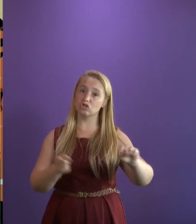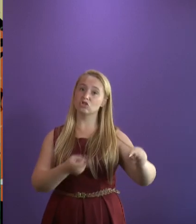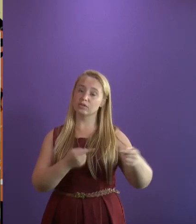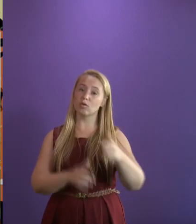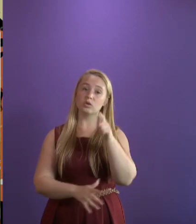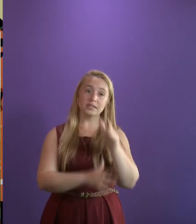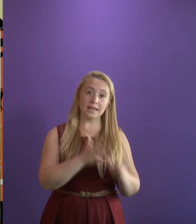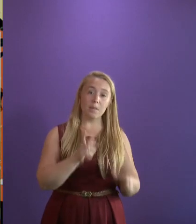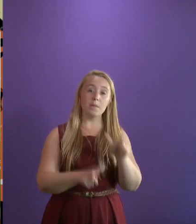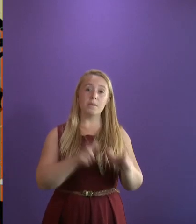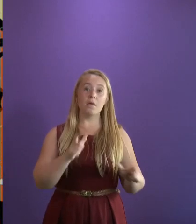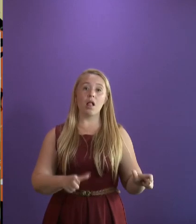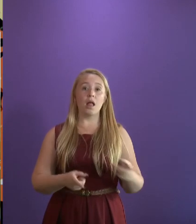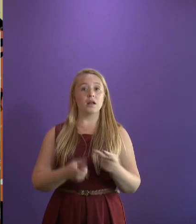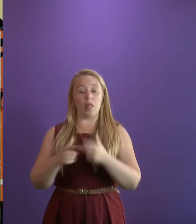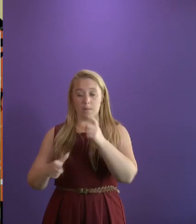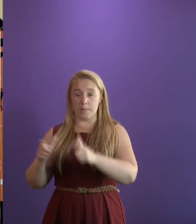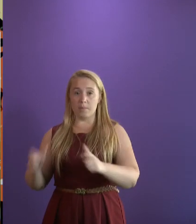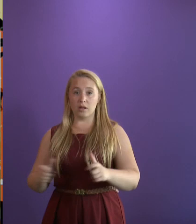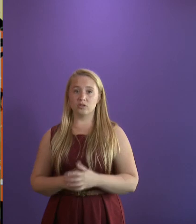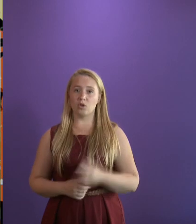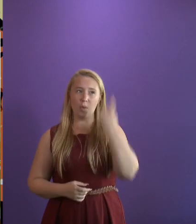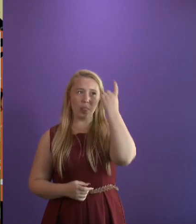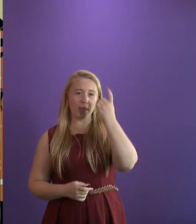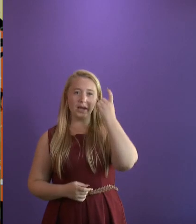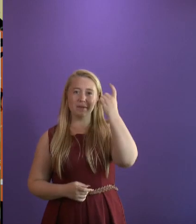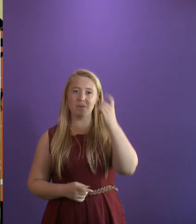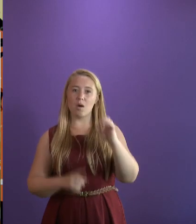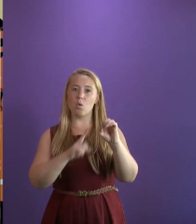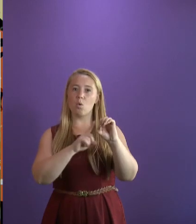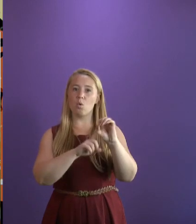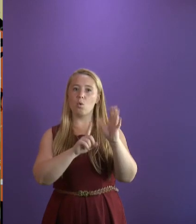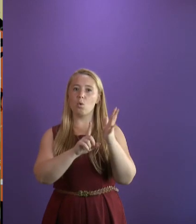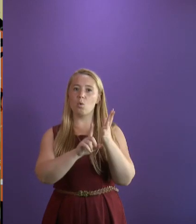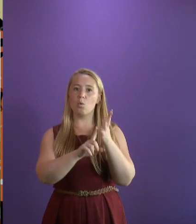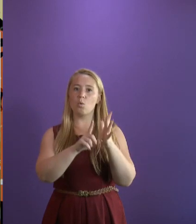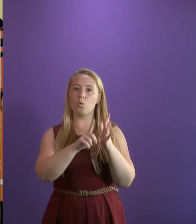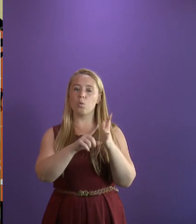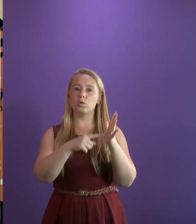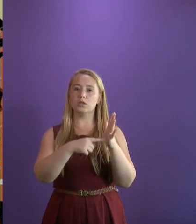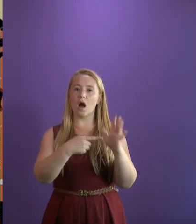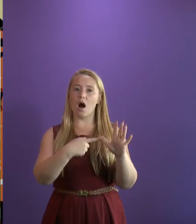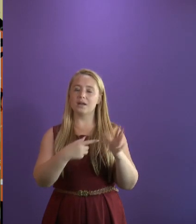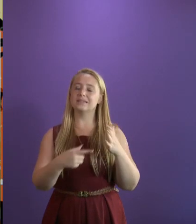think when we're considering quotas, we need to go further. We need to absolutely insist that there